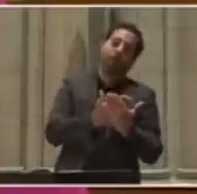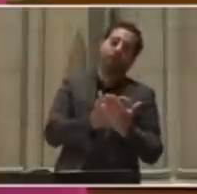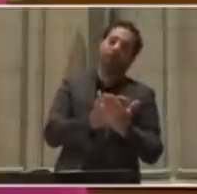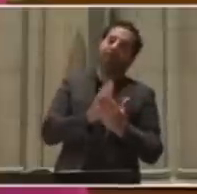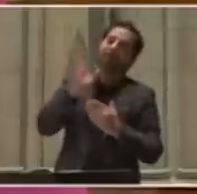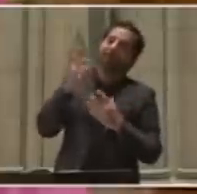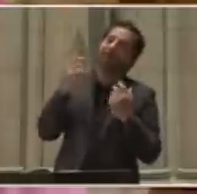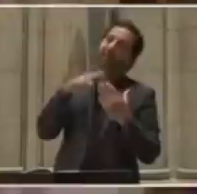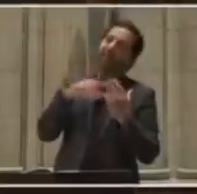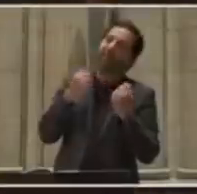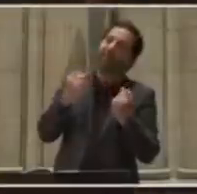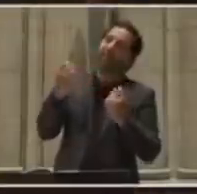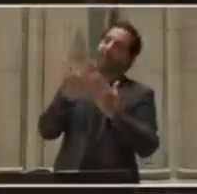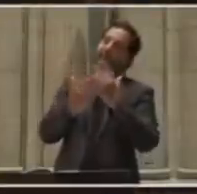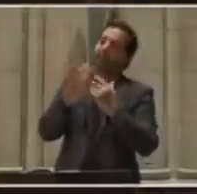almighty hands of love.